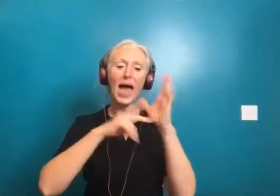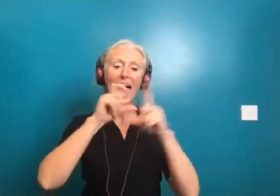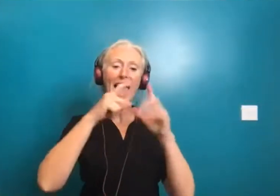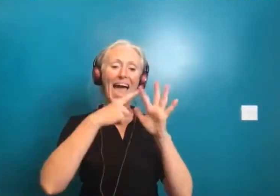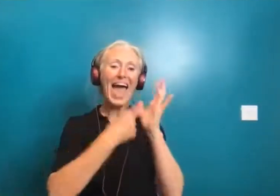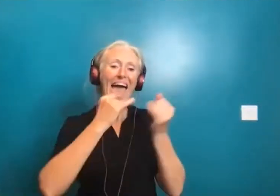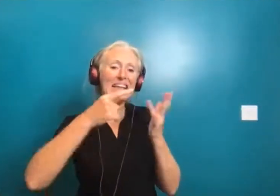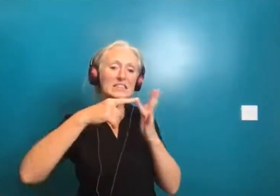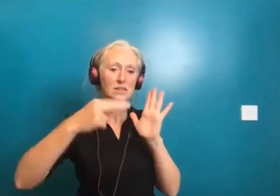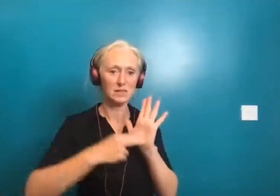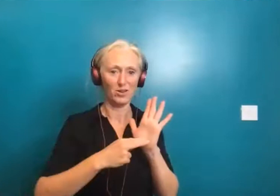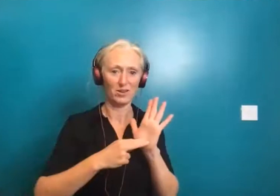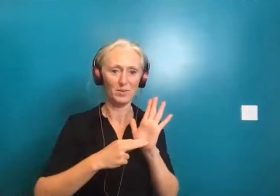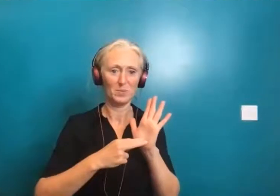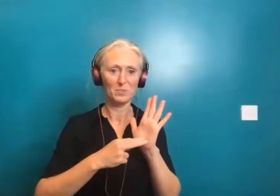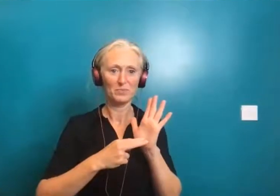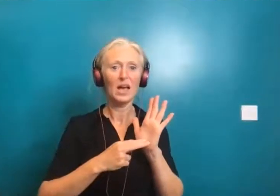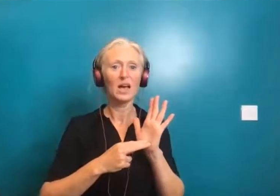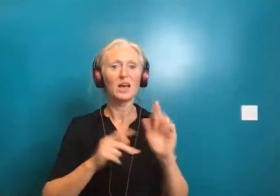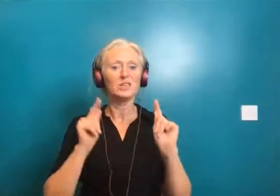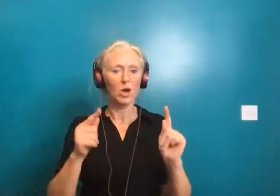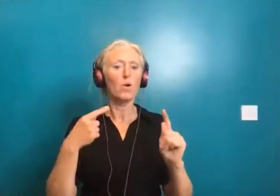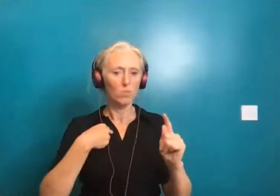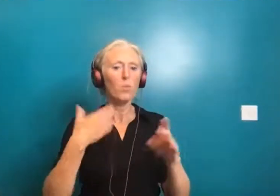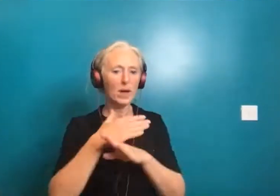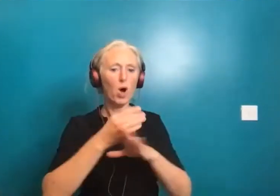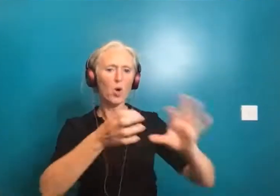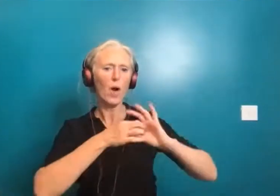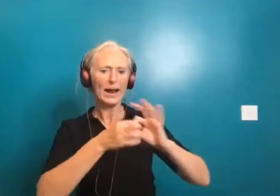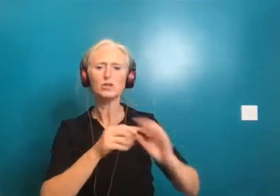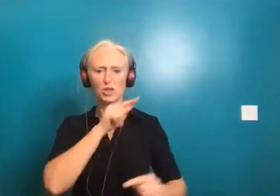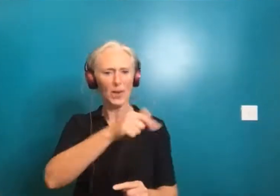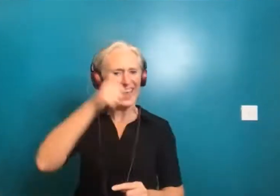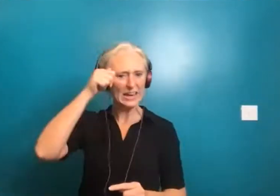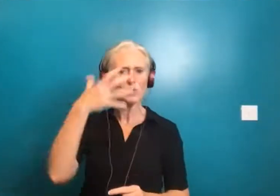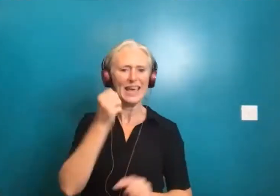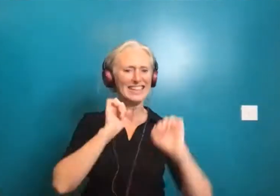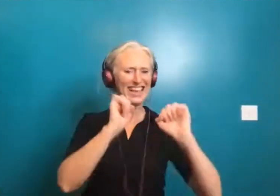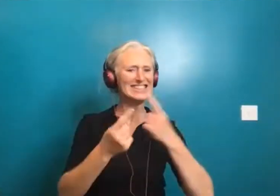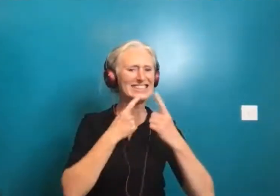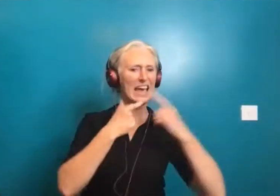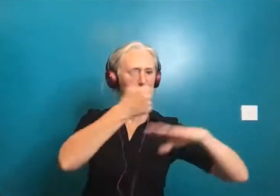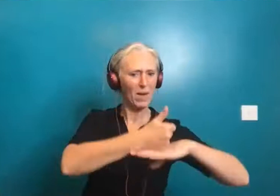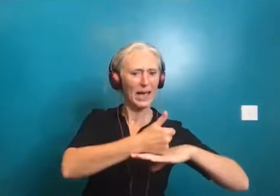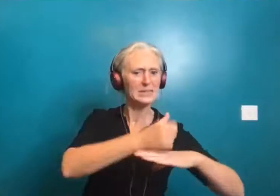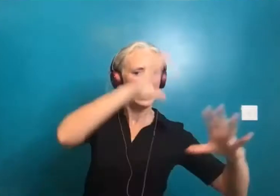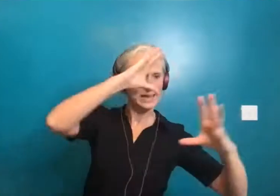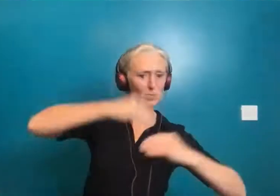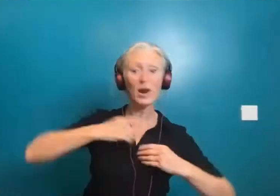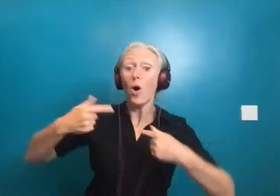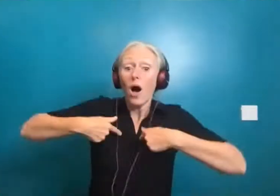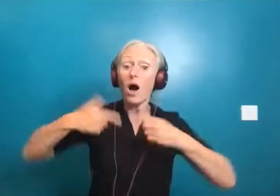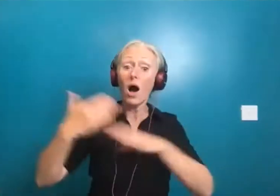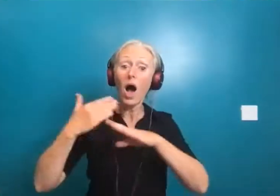tend to also he knows, so he can also search his database and let me know. And I work at Gosh too.